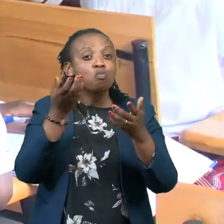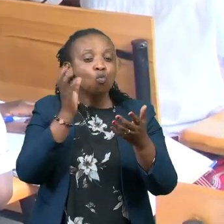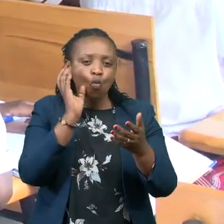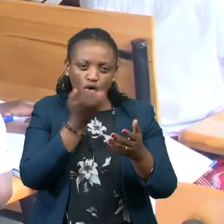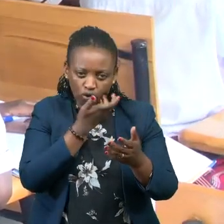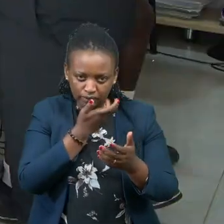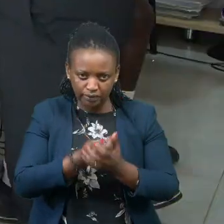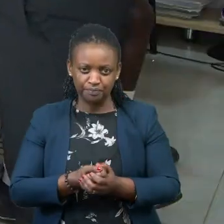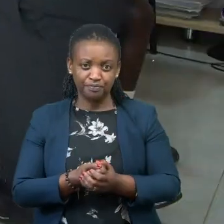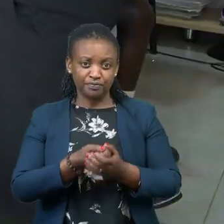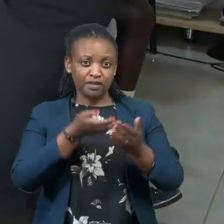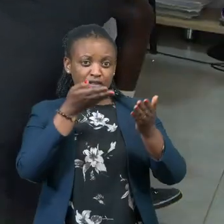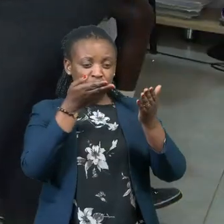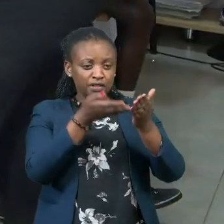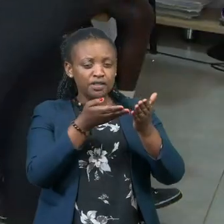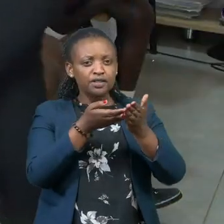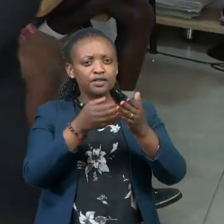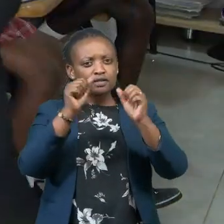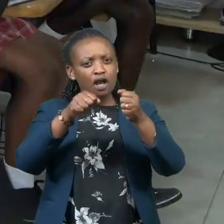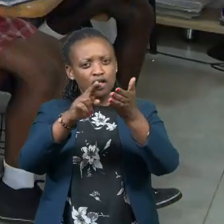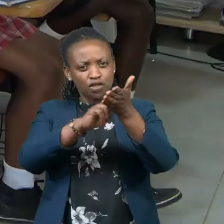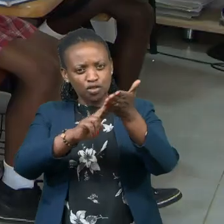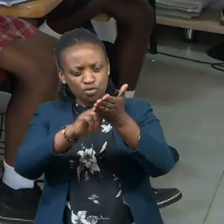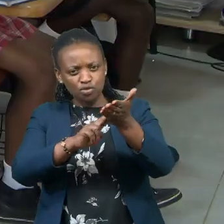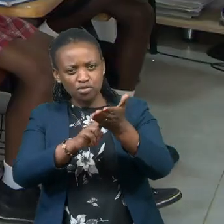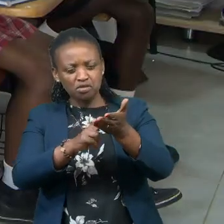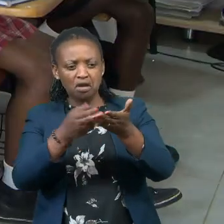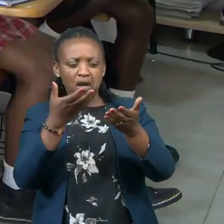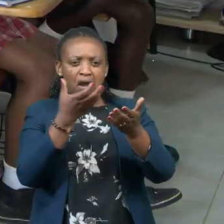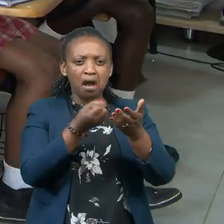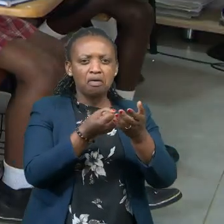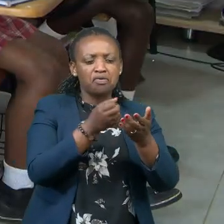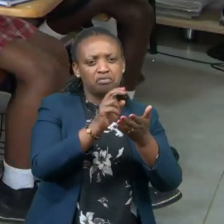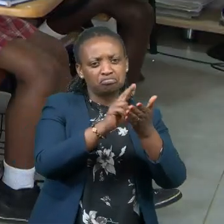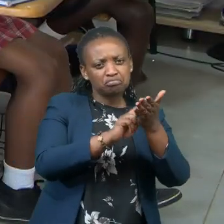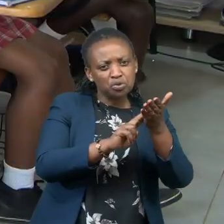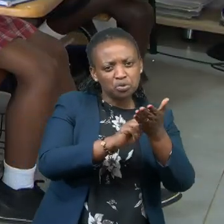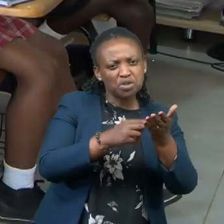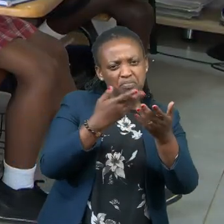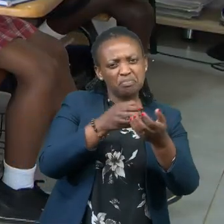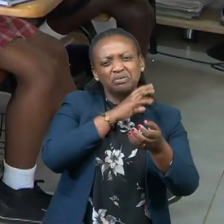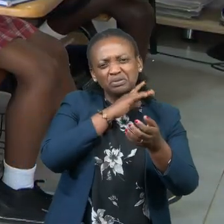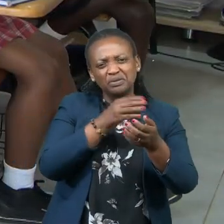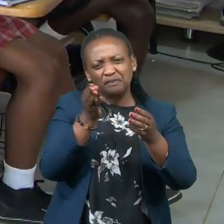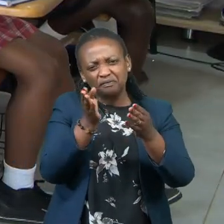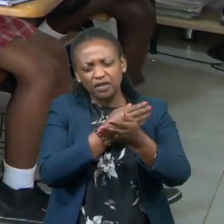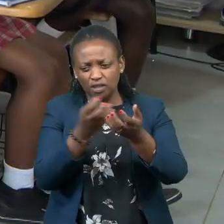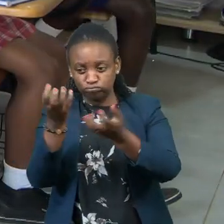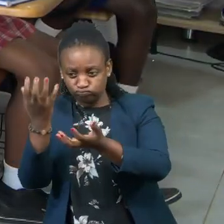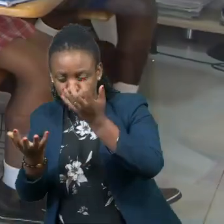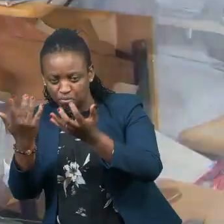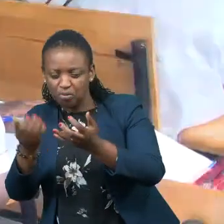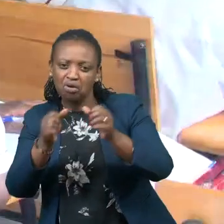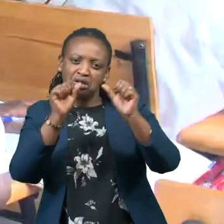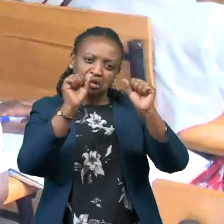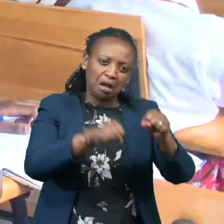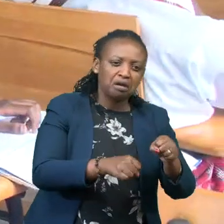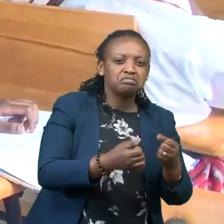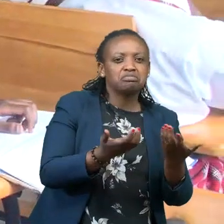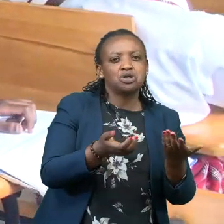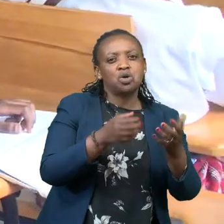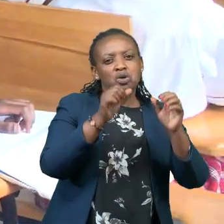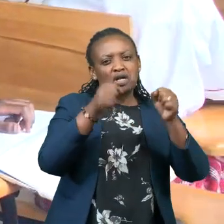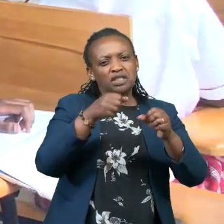water. And these are the methods that we use. We have in the use of chemicals, we have in boiling, we have in